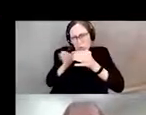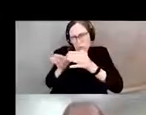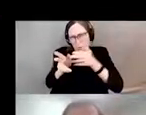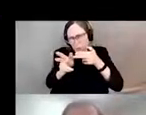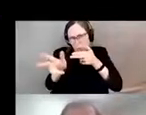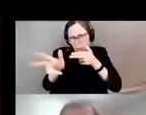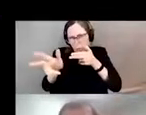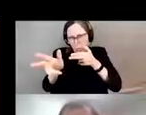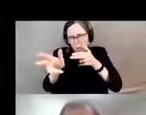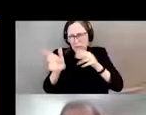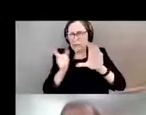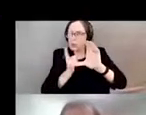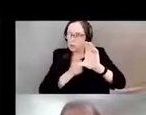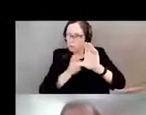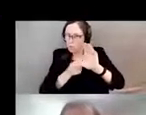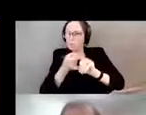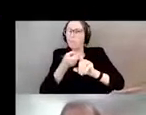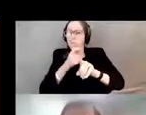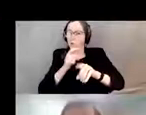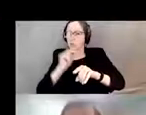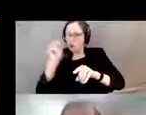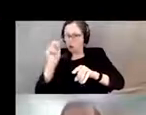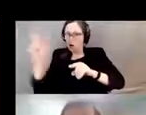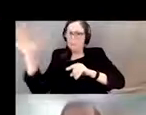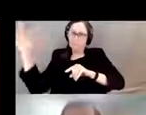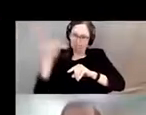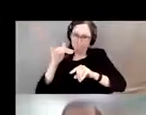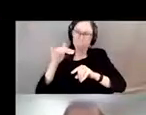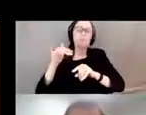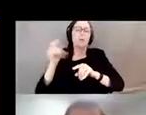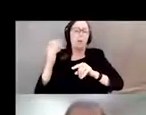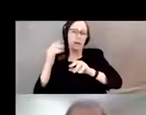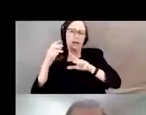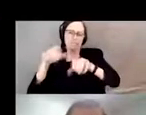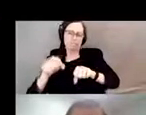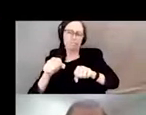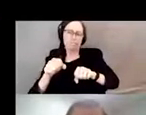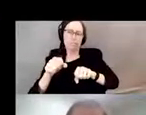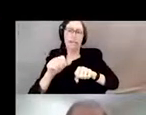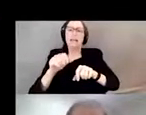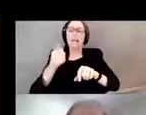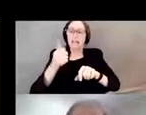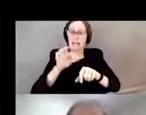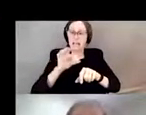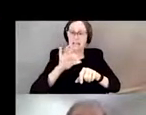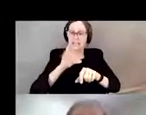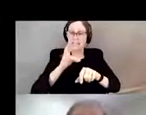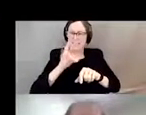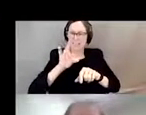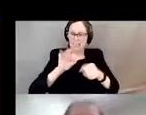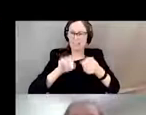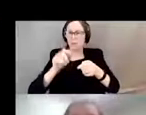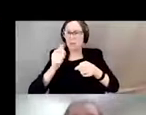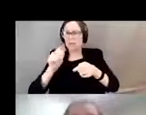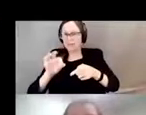Soviets, they're coming in from the north when they're occupying Afghanistan from 1979 to 1989. They